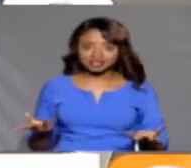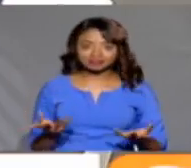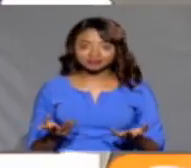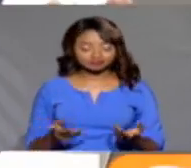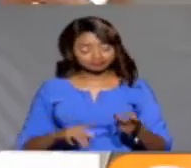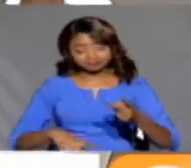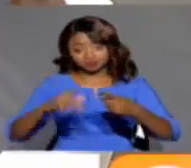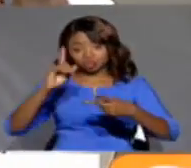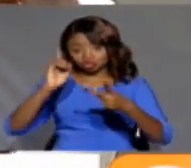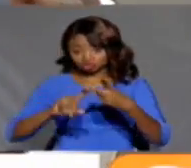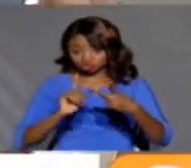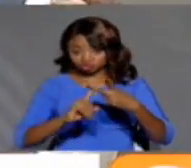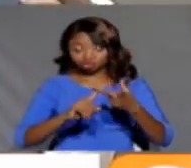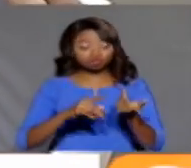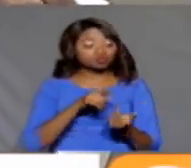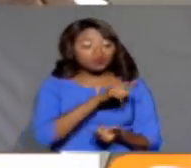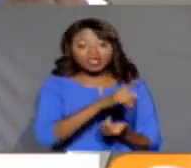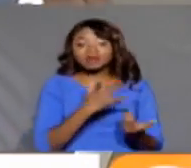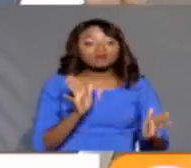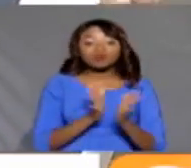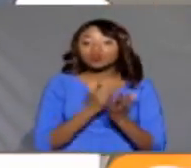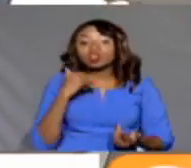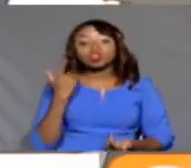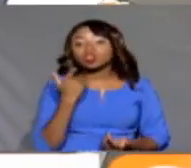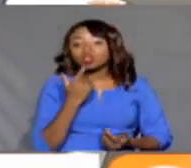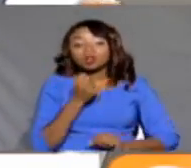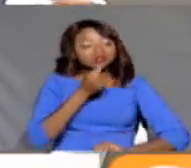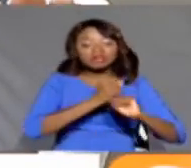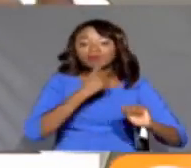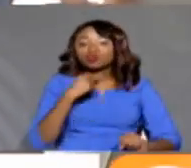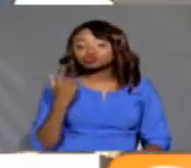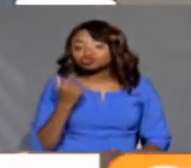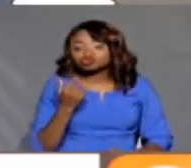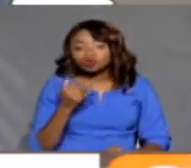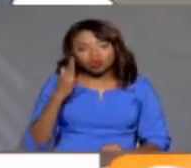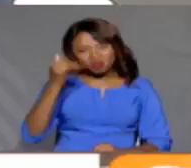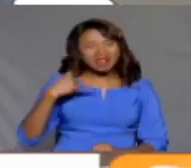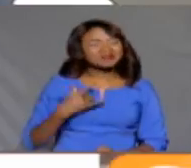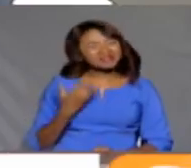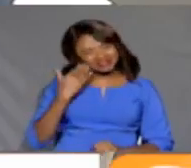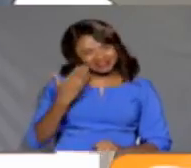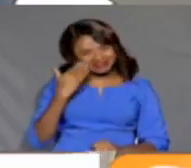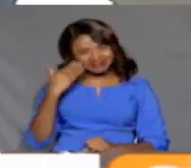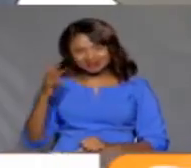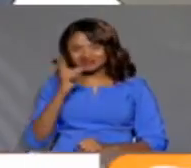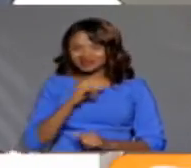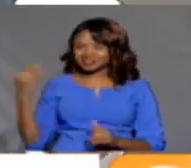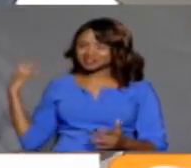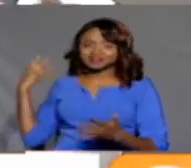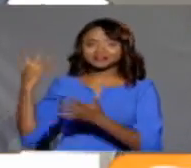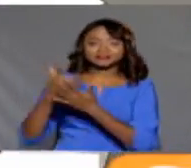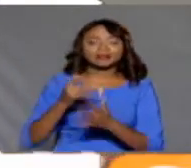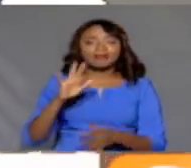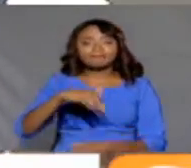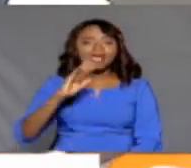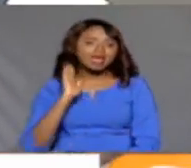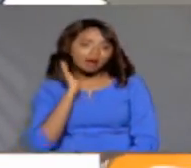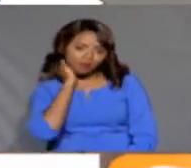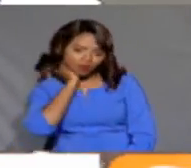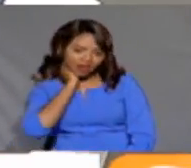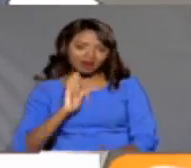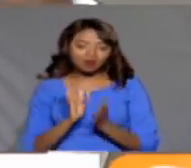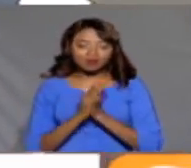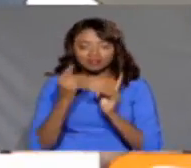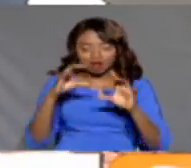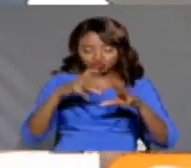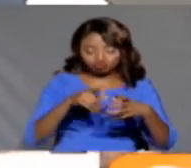with? We've been seeing him addressing press conferences after the fact. We saw him in Muranga with a group of